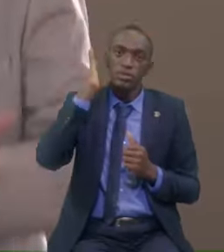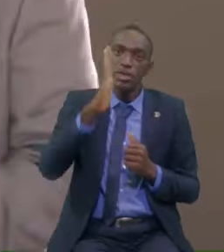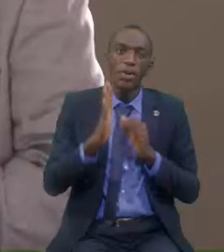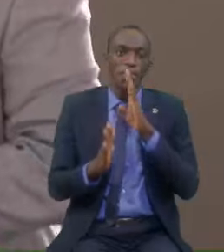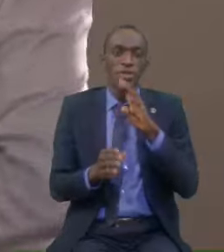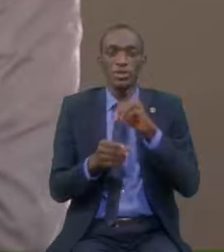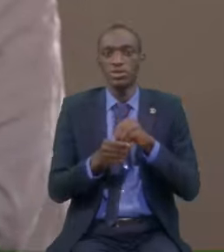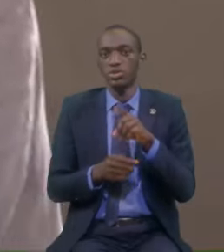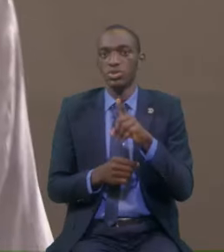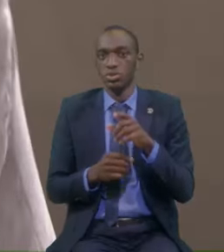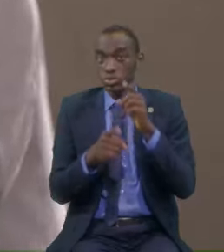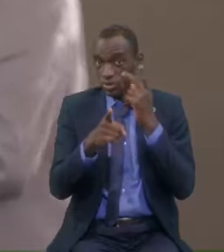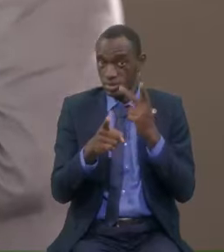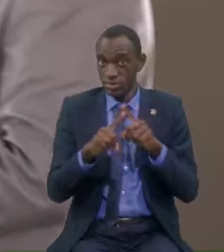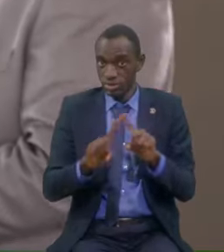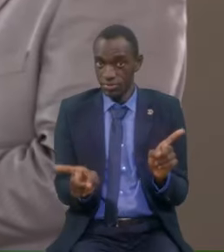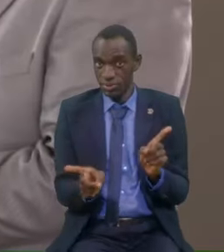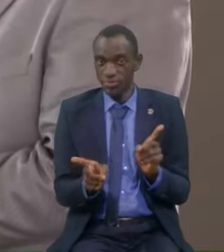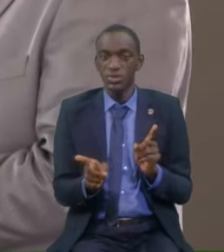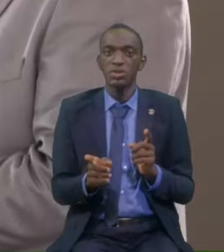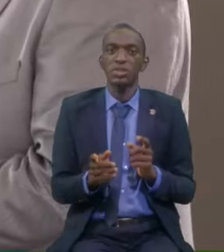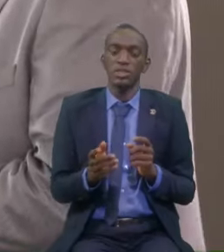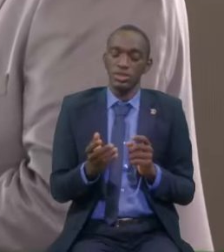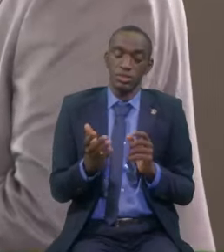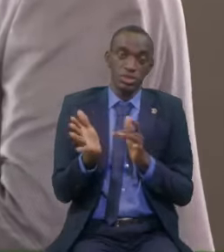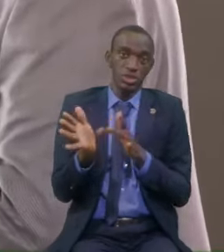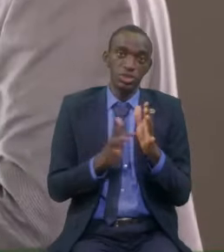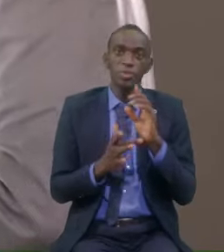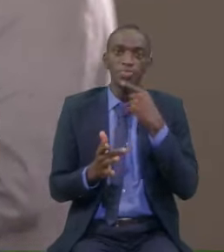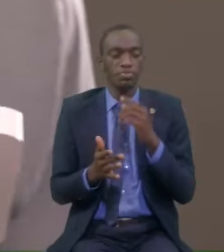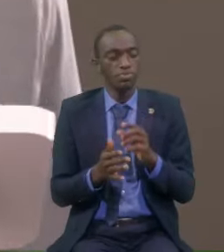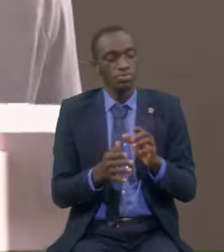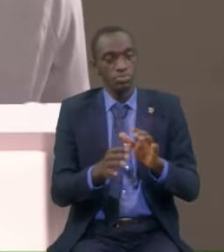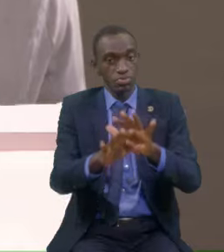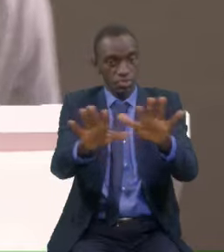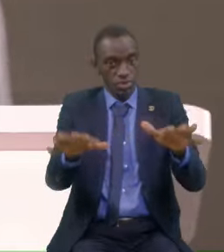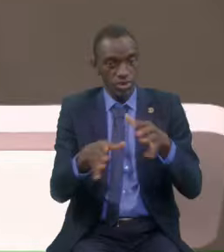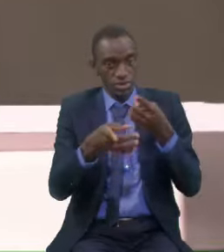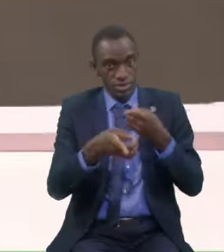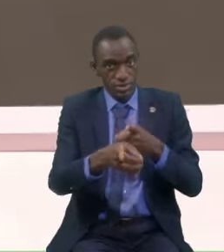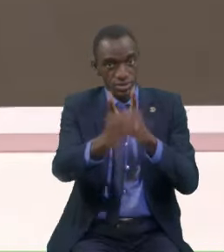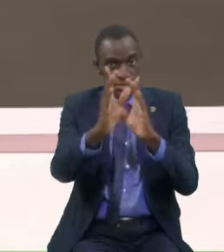there? Jesus said, disciples, rejoice